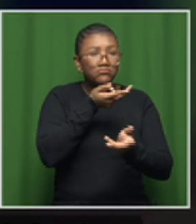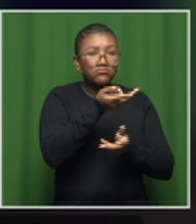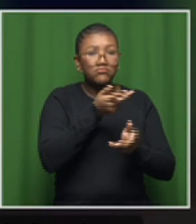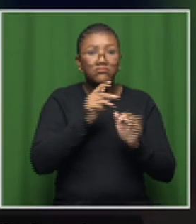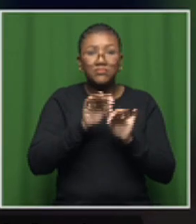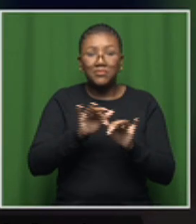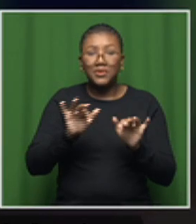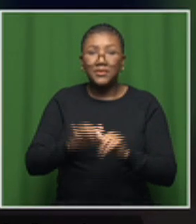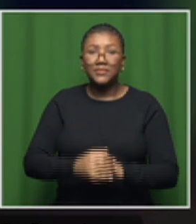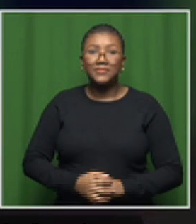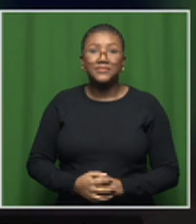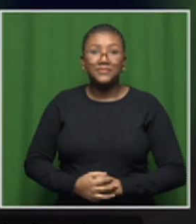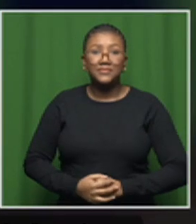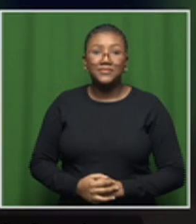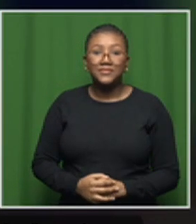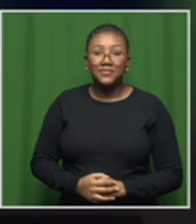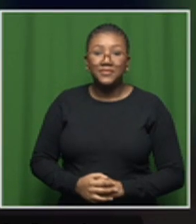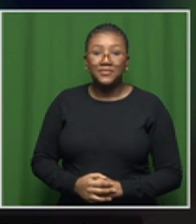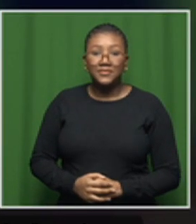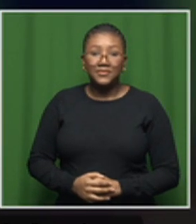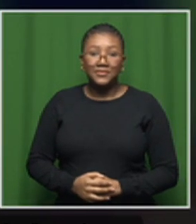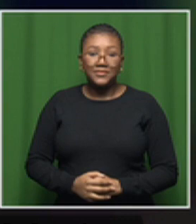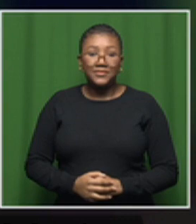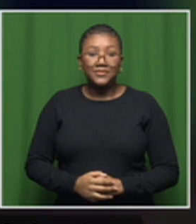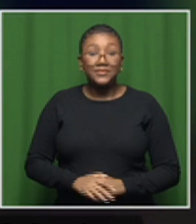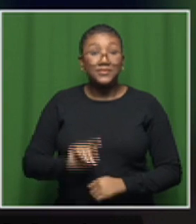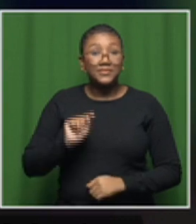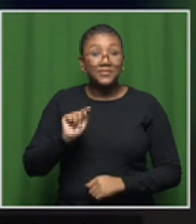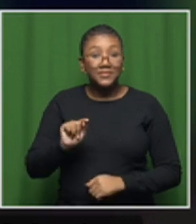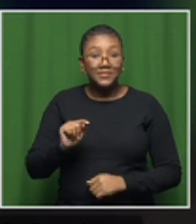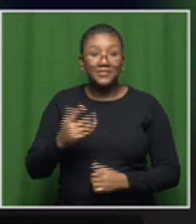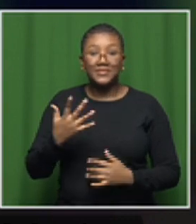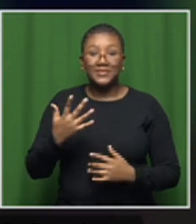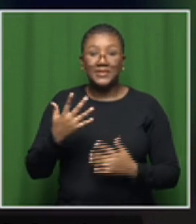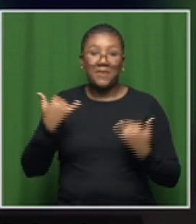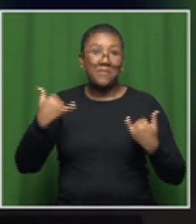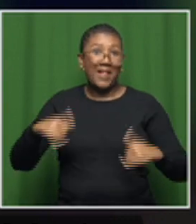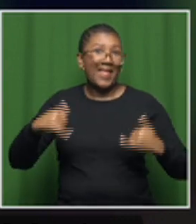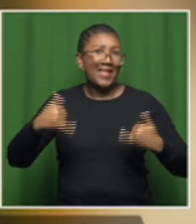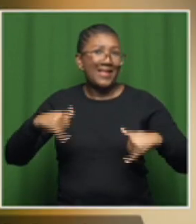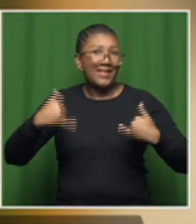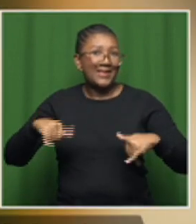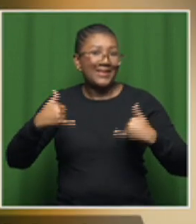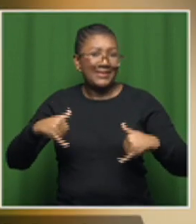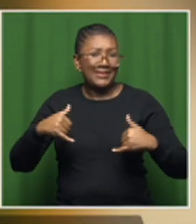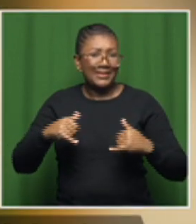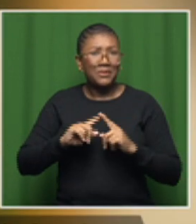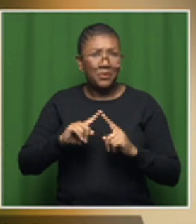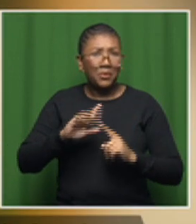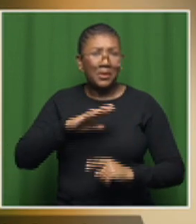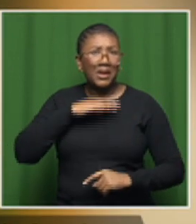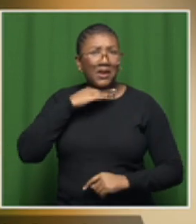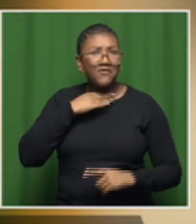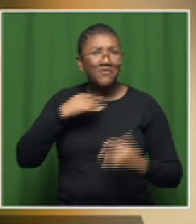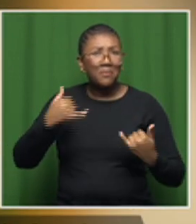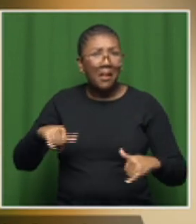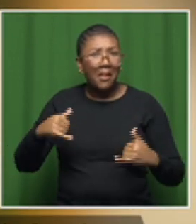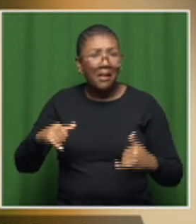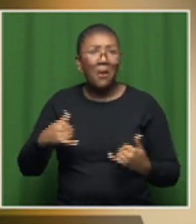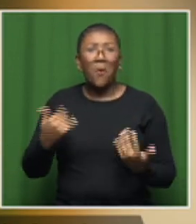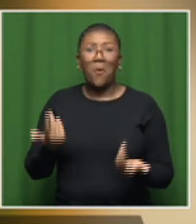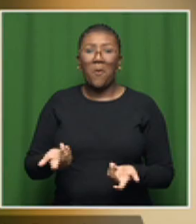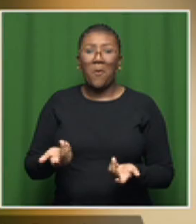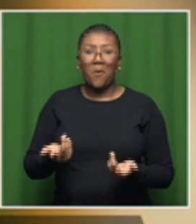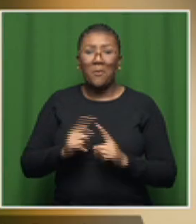space. I wonder also if we're looking at the need for play. Do we play enough? And also, is this something that needs to